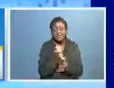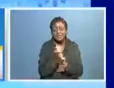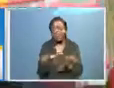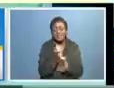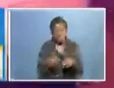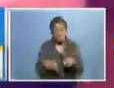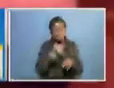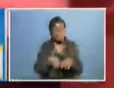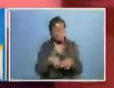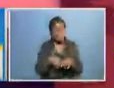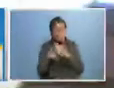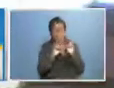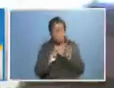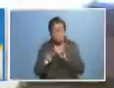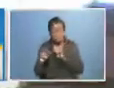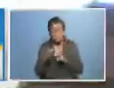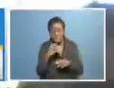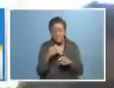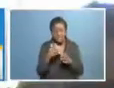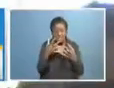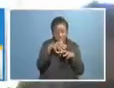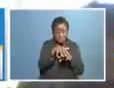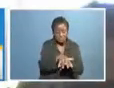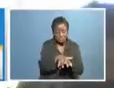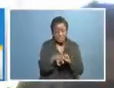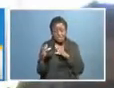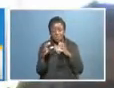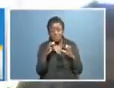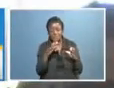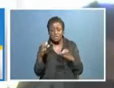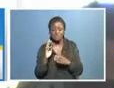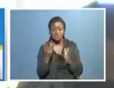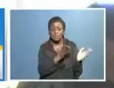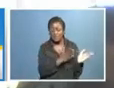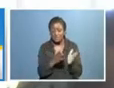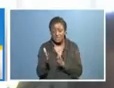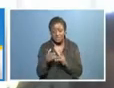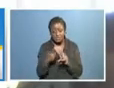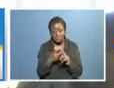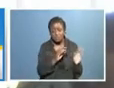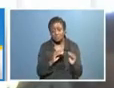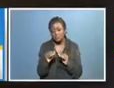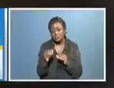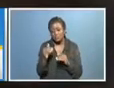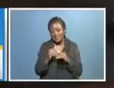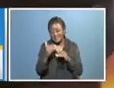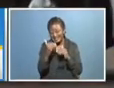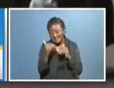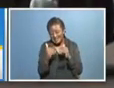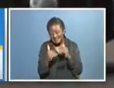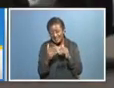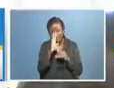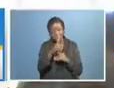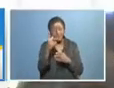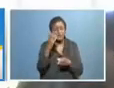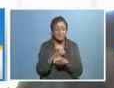and integrated communication. We intend to move at least 4 vehicles that will